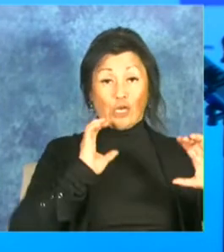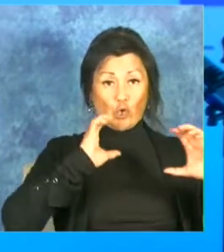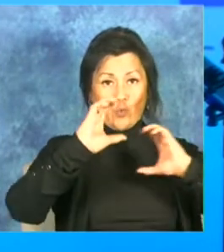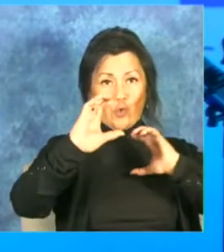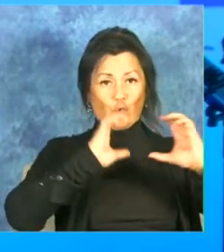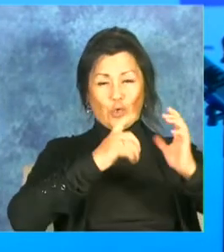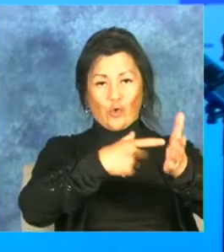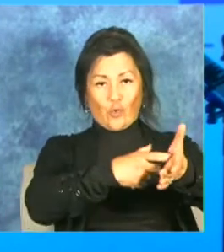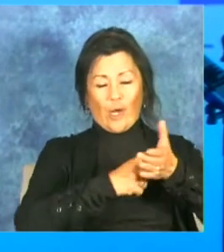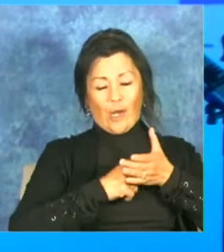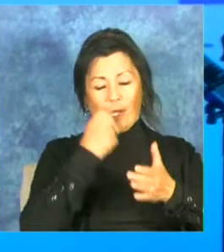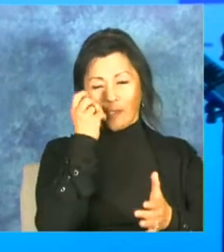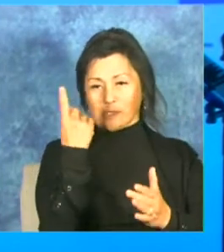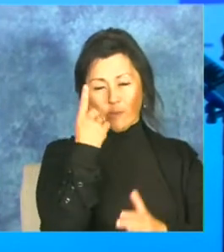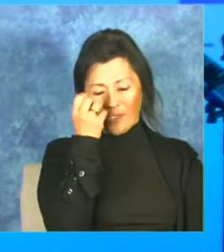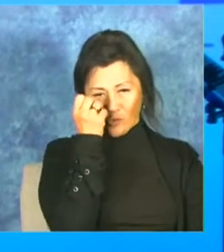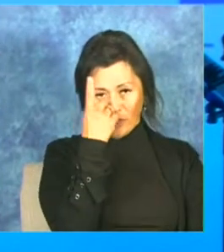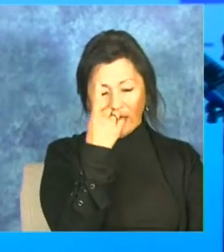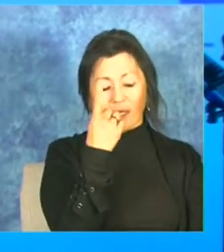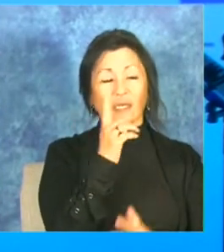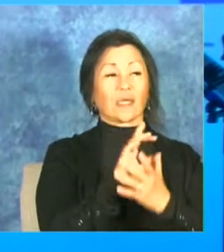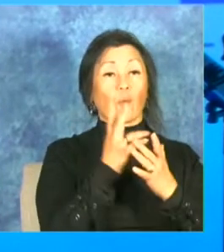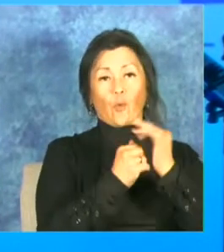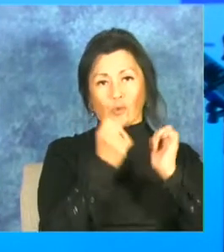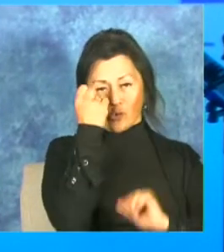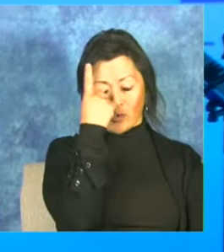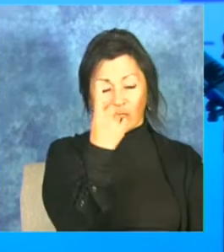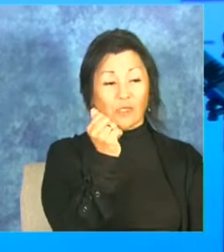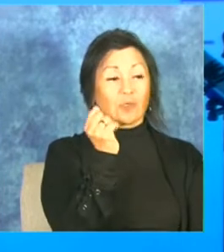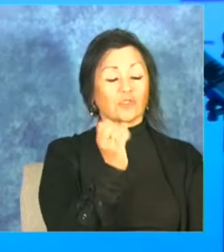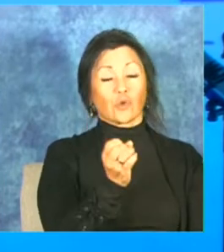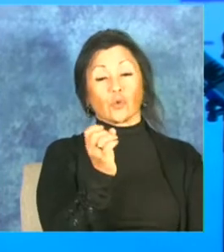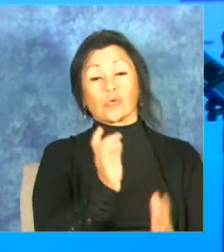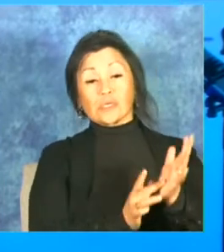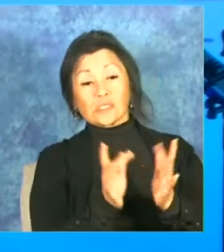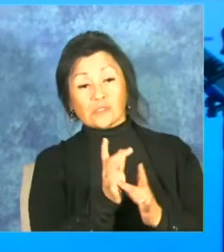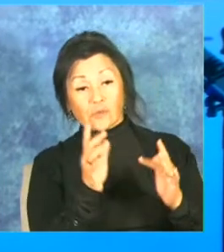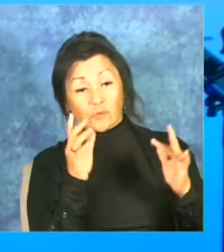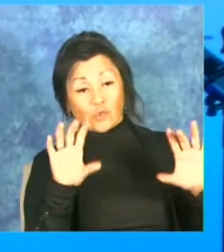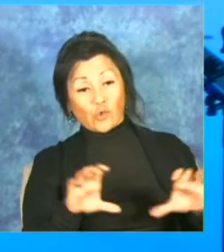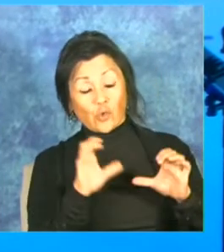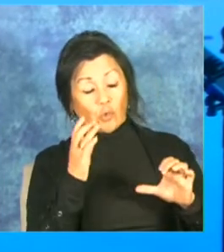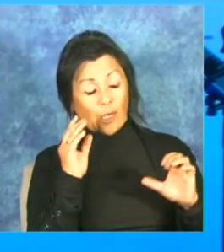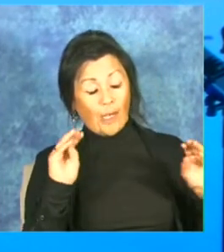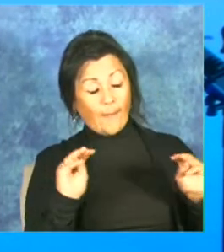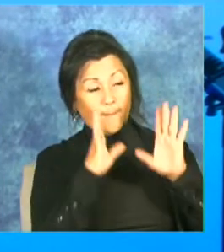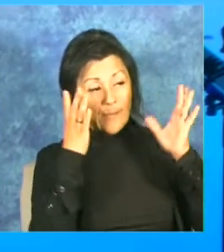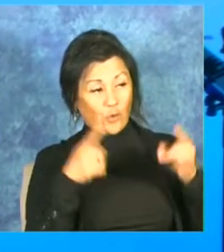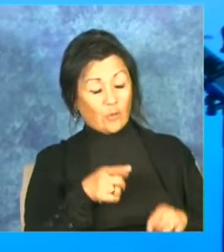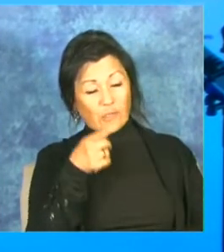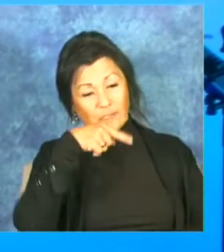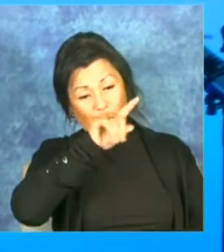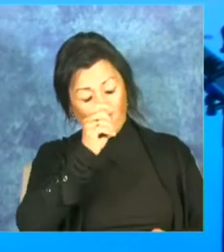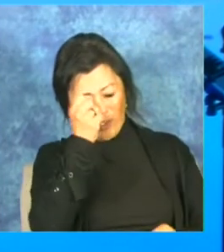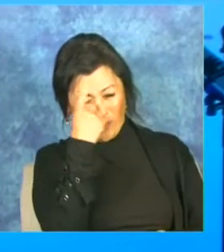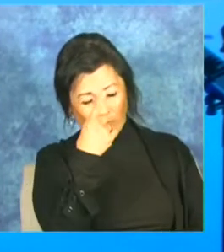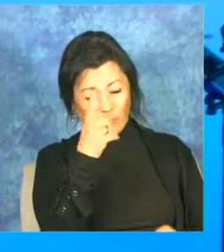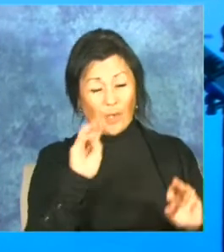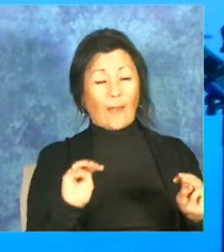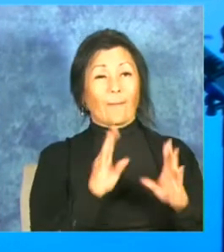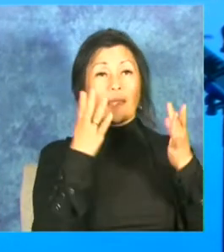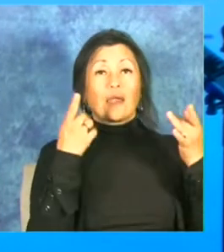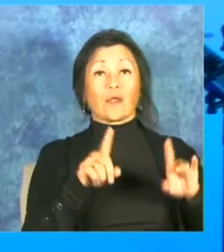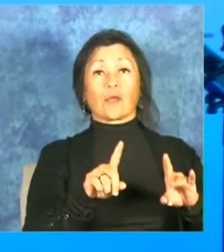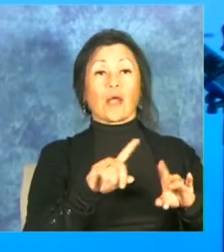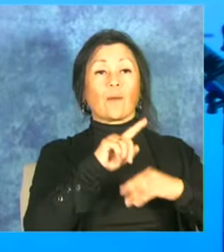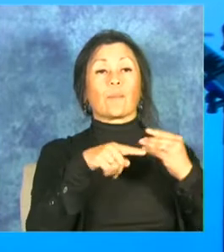Communication requires understanding. And so he was going to do a miracle in which they would understand, a miracle